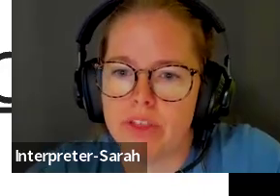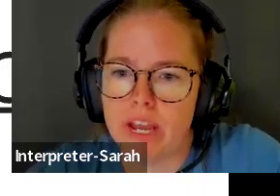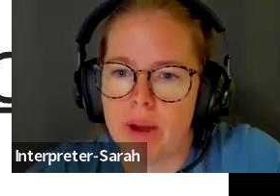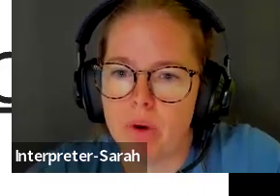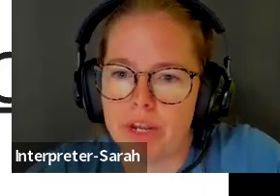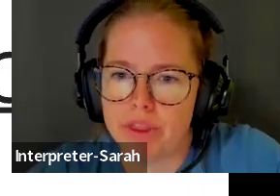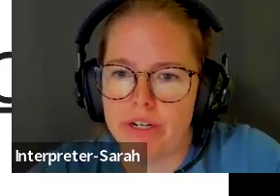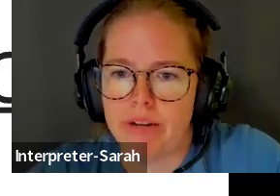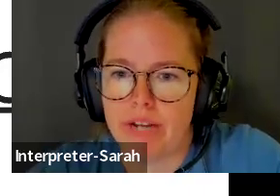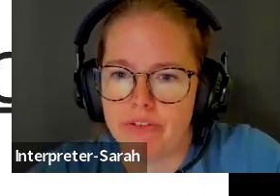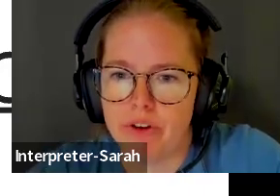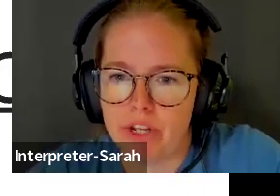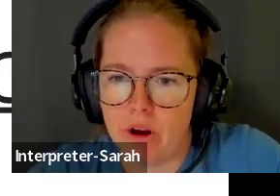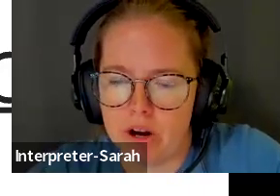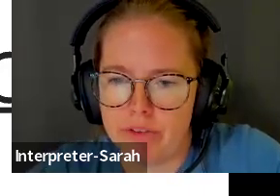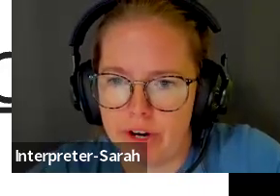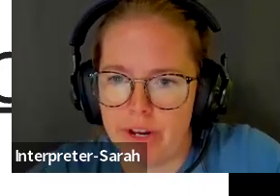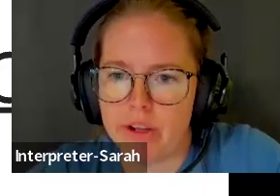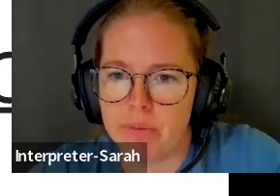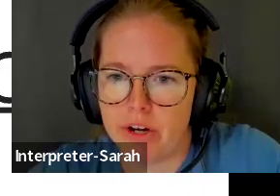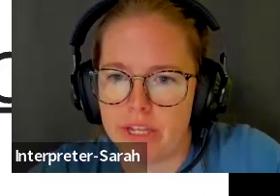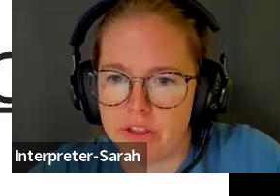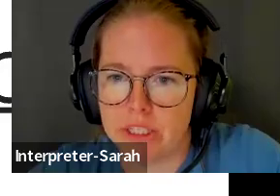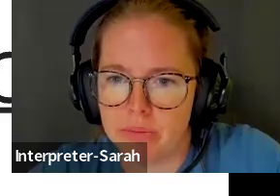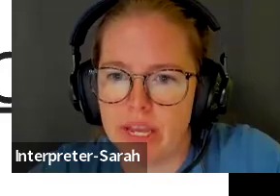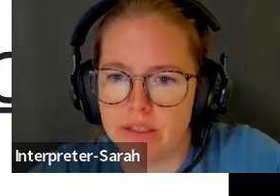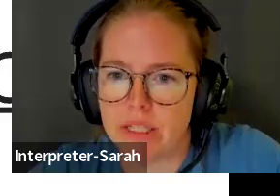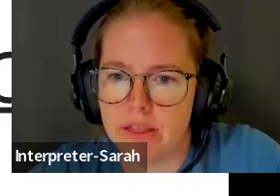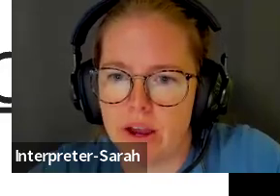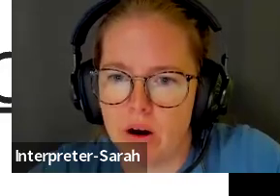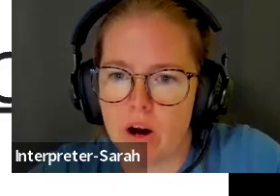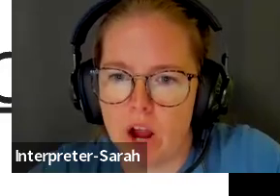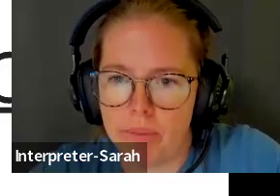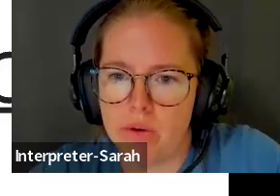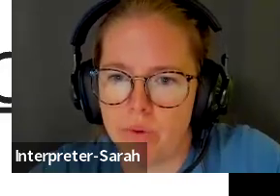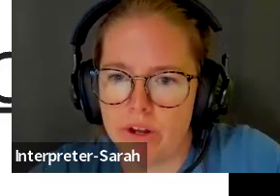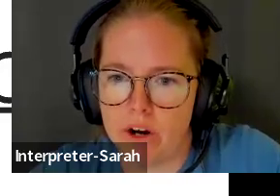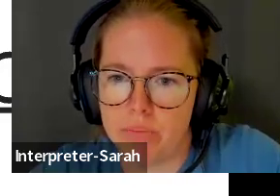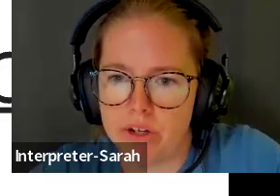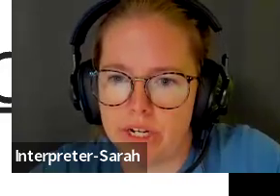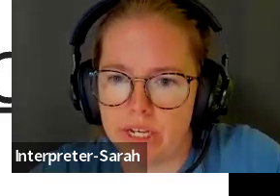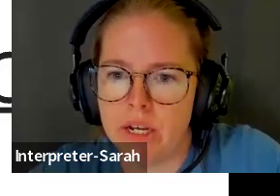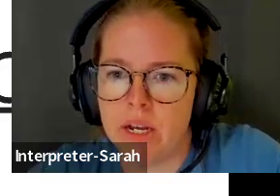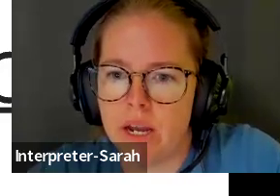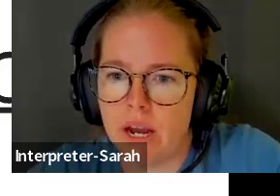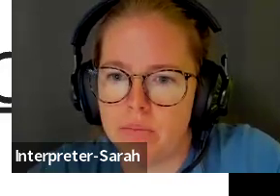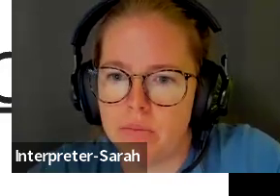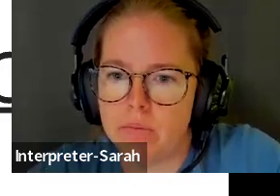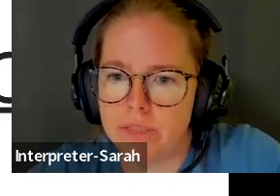The notable thing about working with the deaf and hard of hearing community, there's some things that are common within our